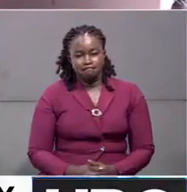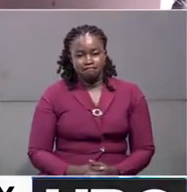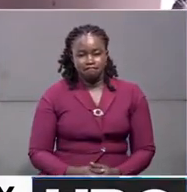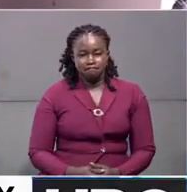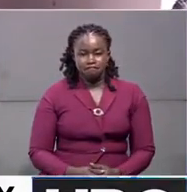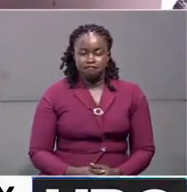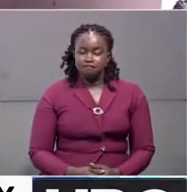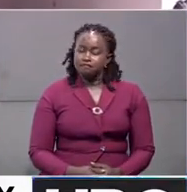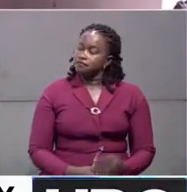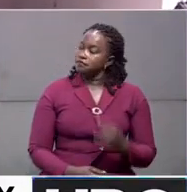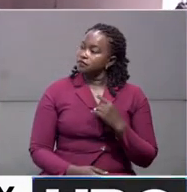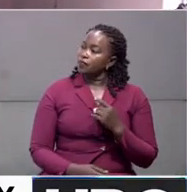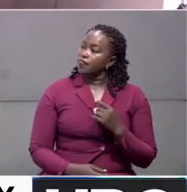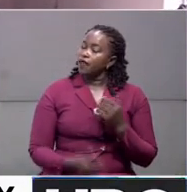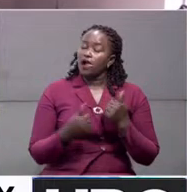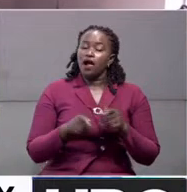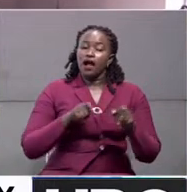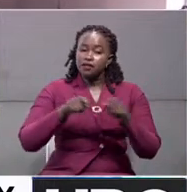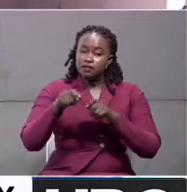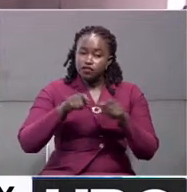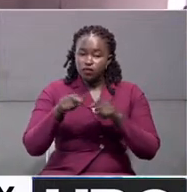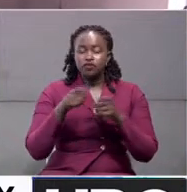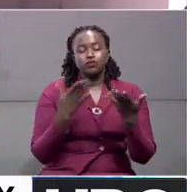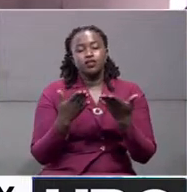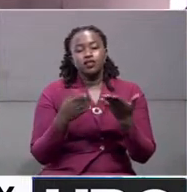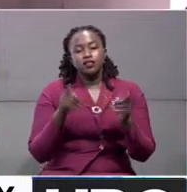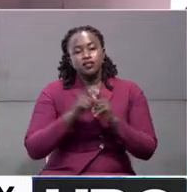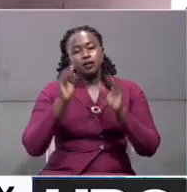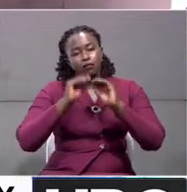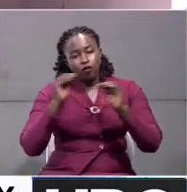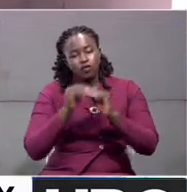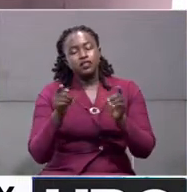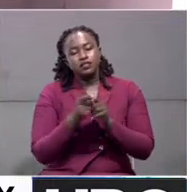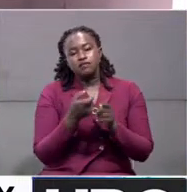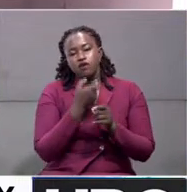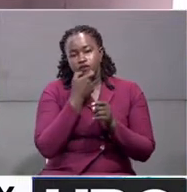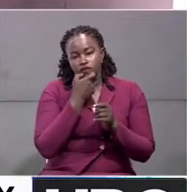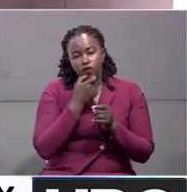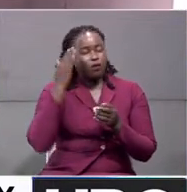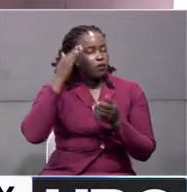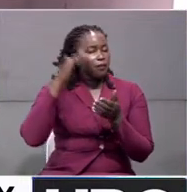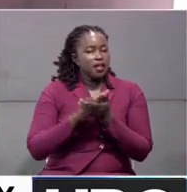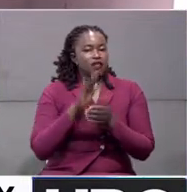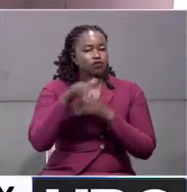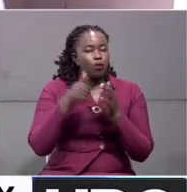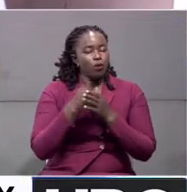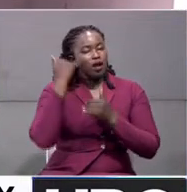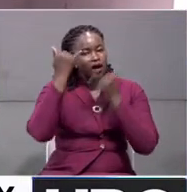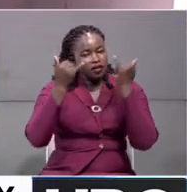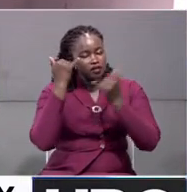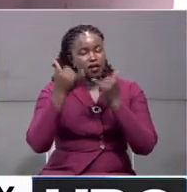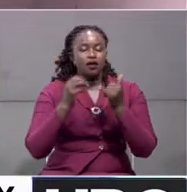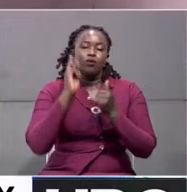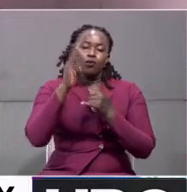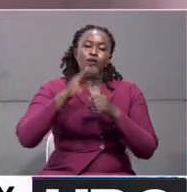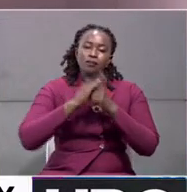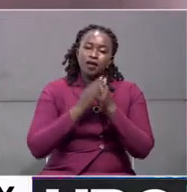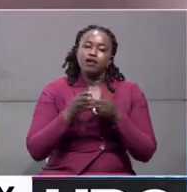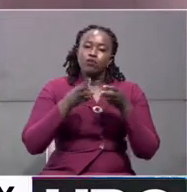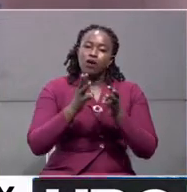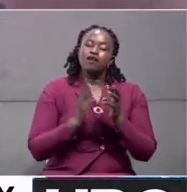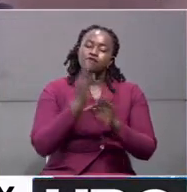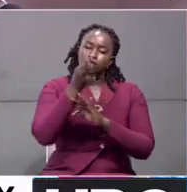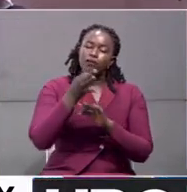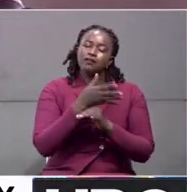Visualizations, administration, coaching and refereeing. We believe that these ideas are going to make our way forward much better